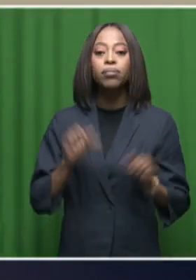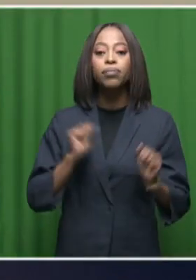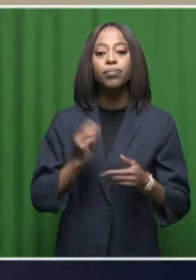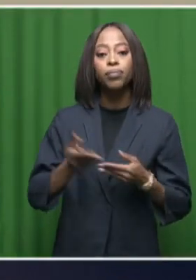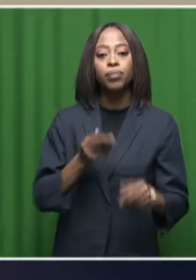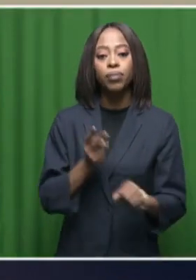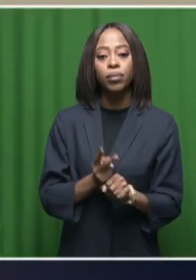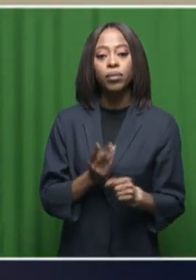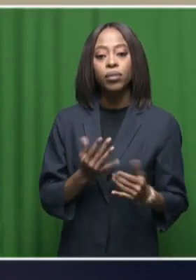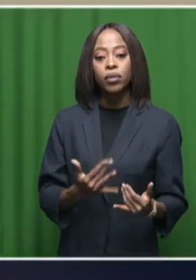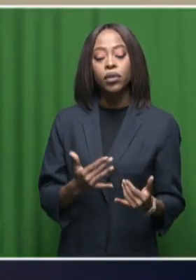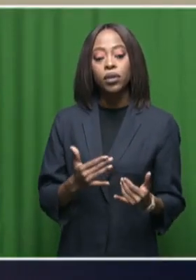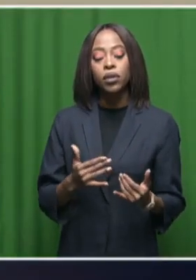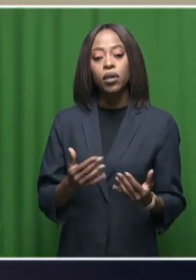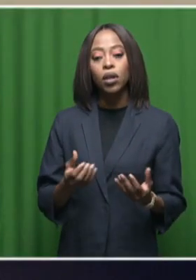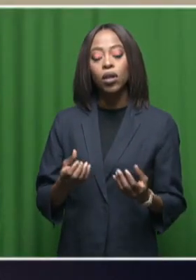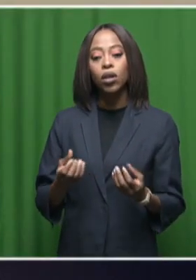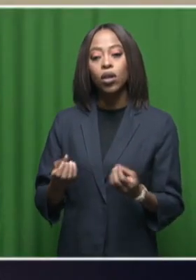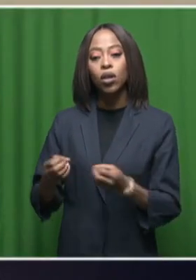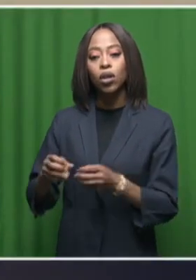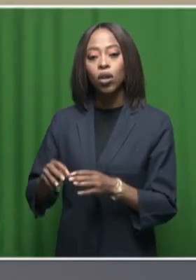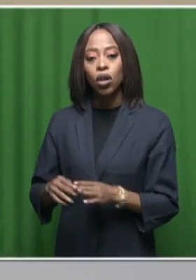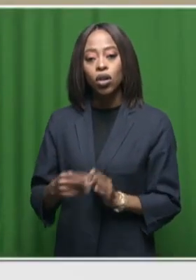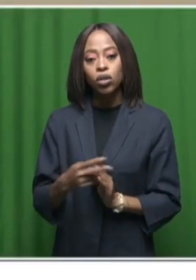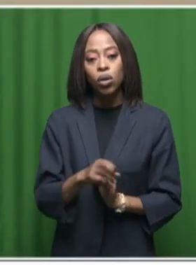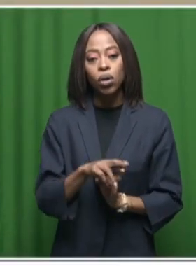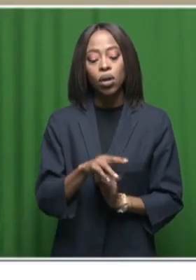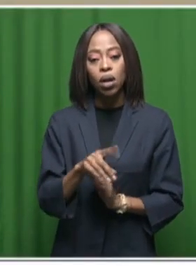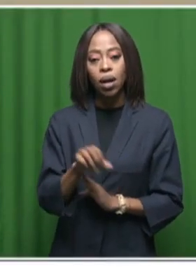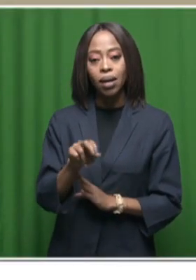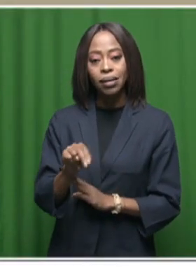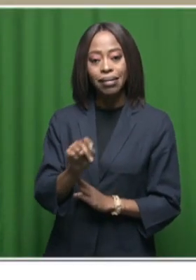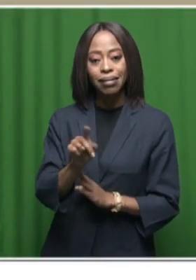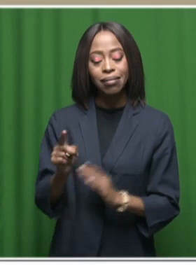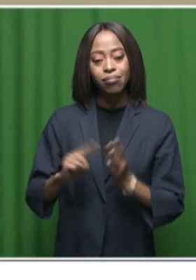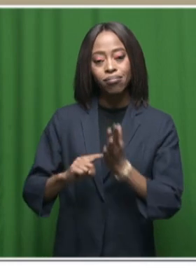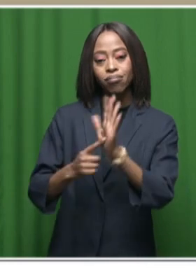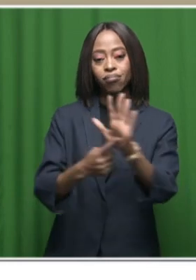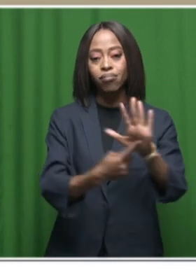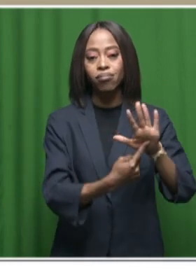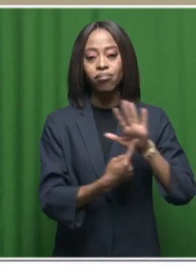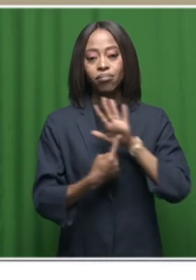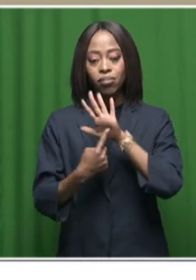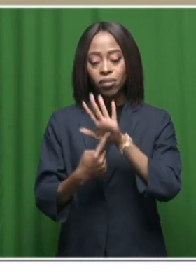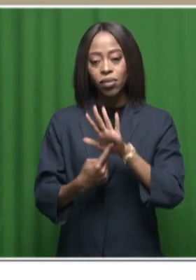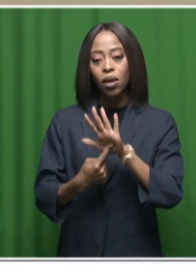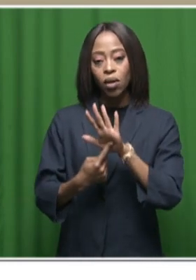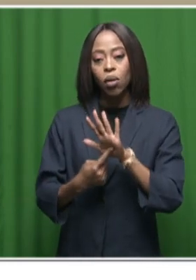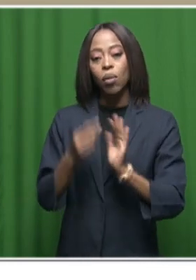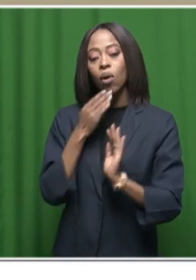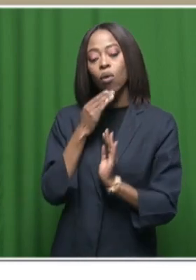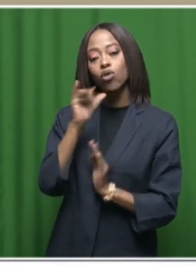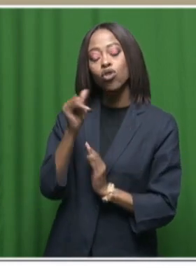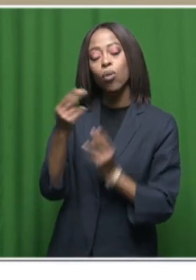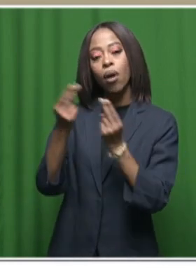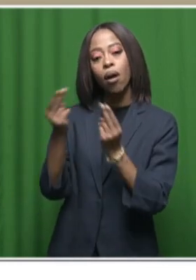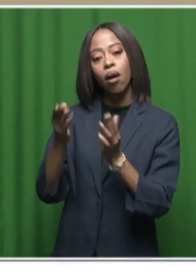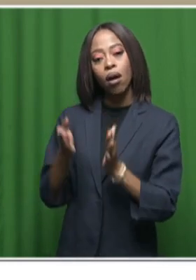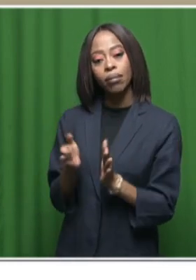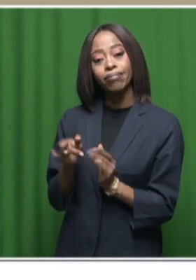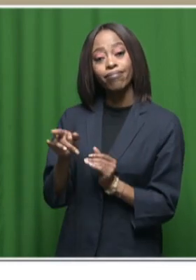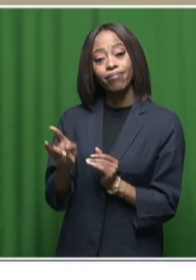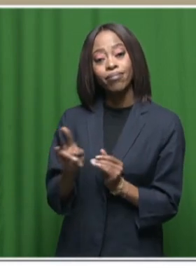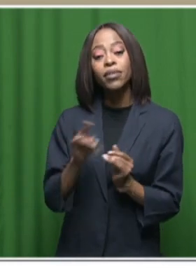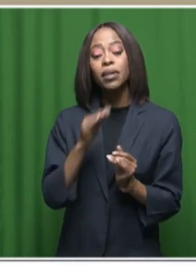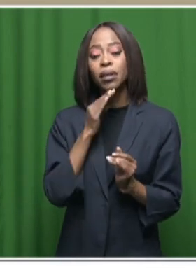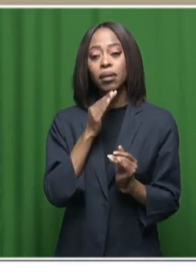Welcome back. Now, Lost Horizon is a solo art exhibition by Johannesburg-based artist Bevan De Wet. This is a series